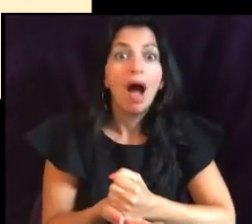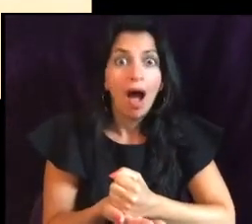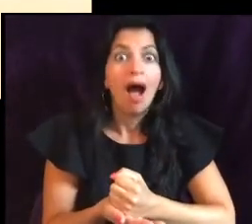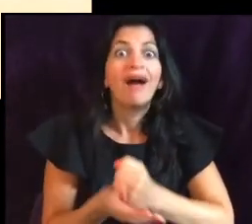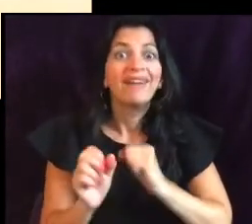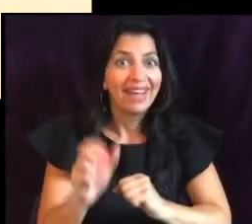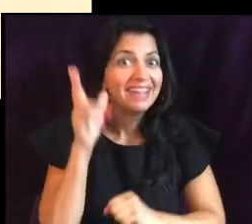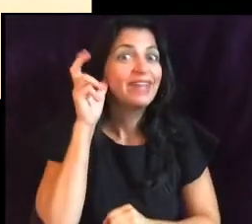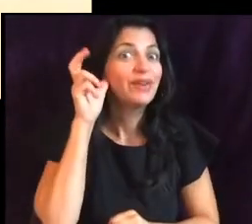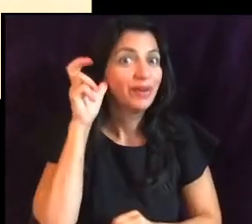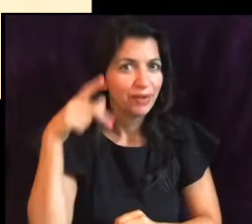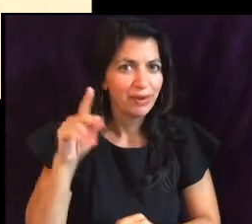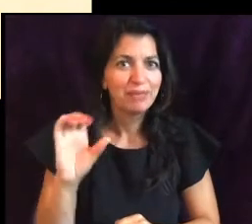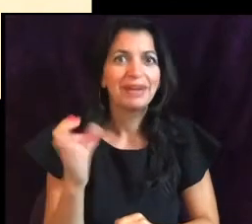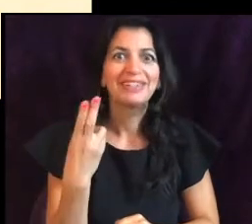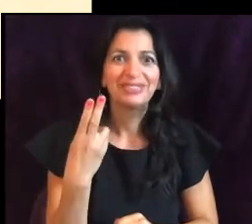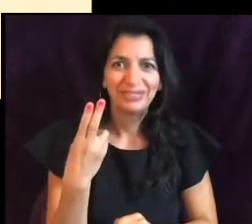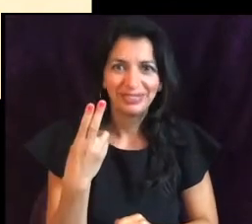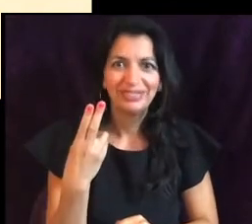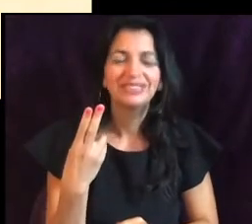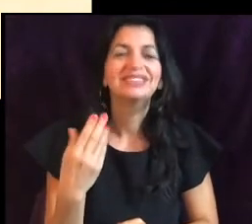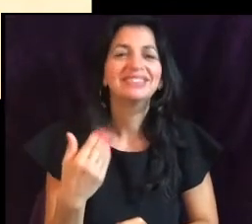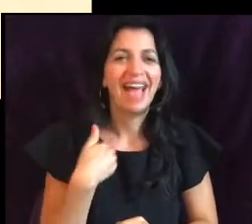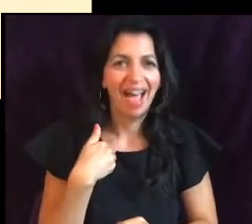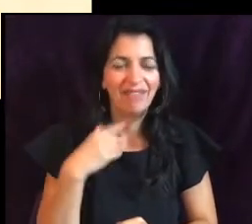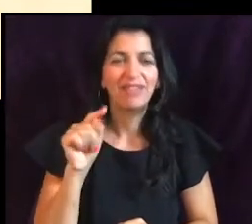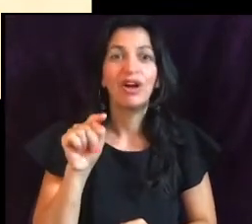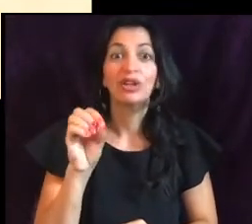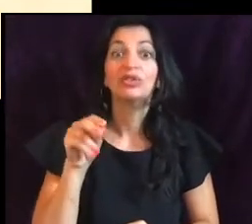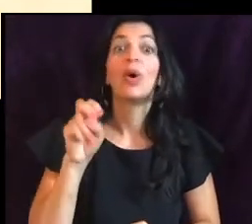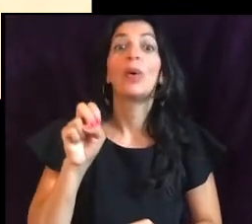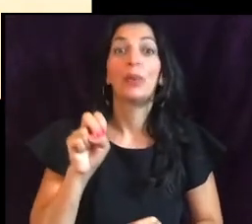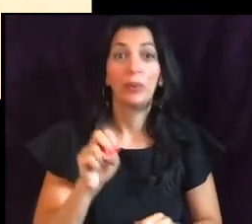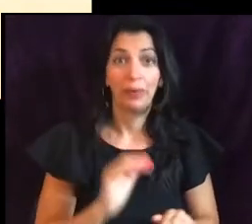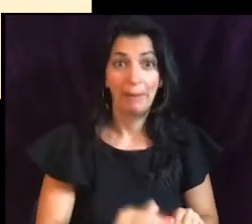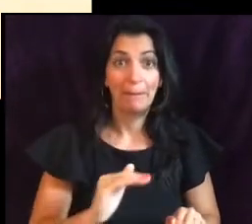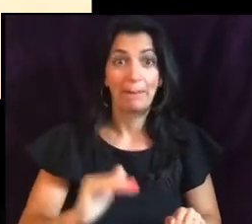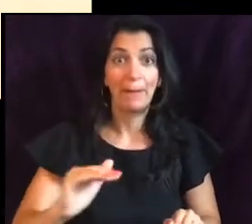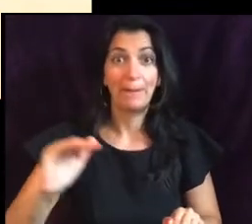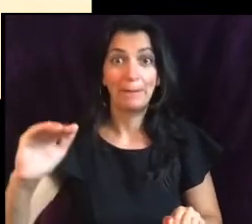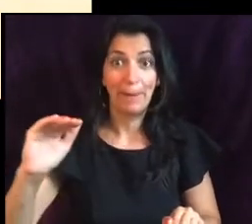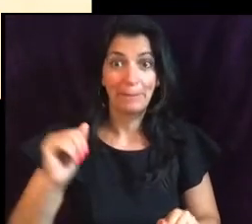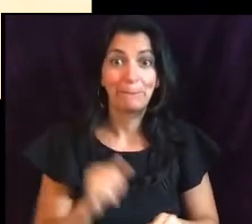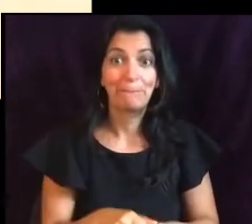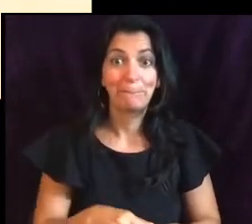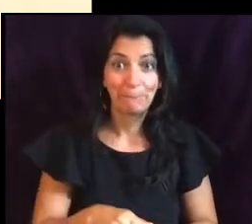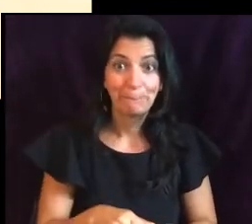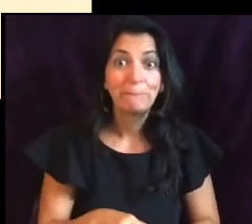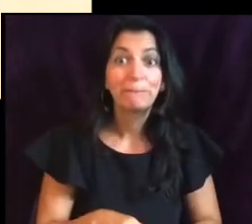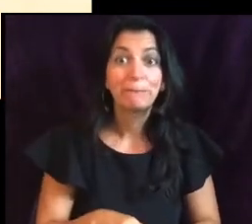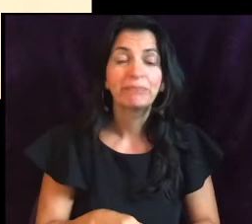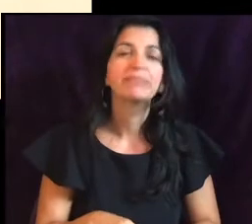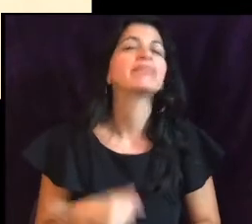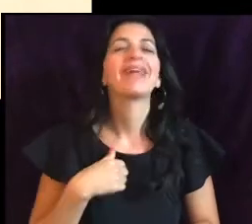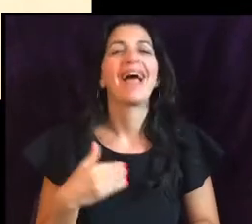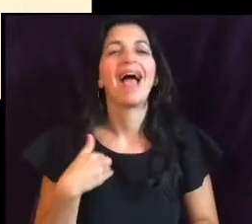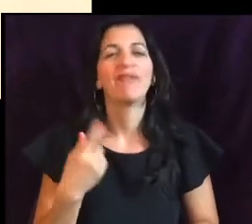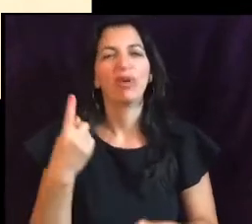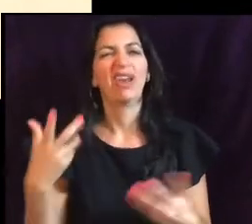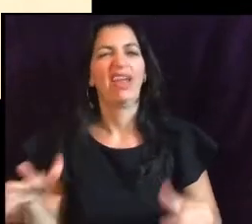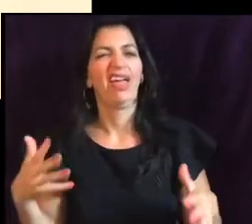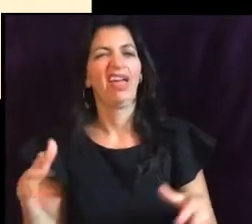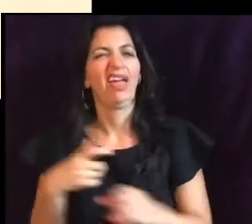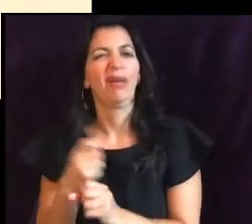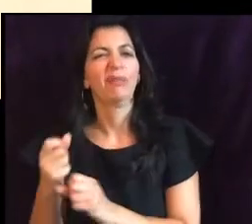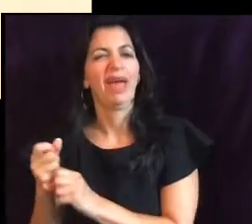We got a pitch. We actually have a tone. See here, I have a finished one. Let's see how